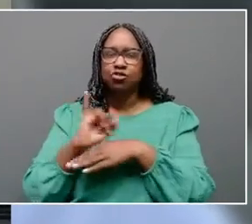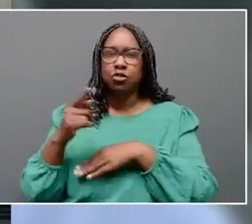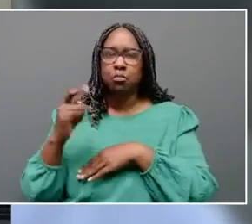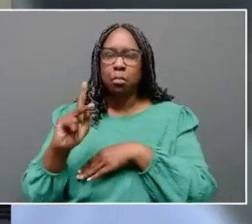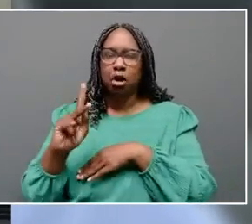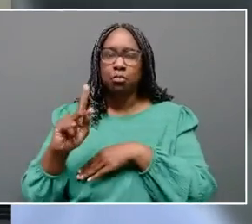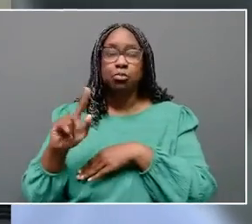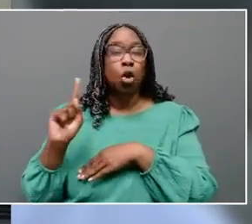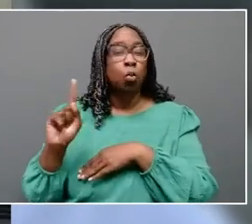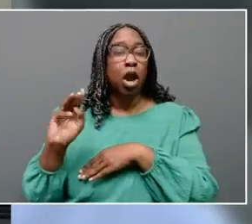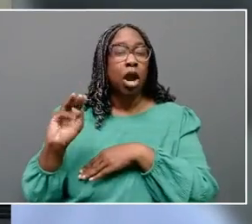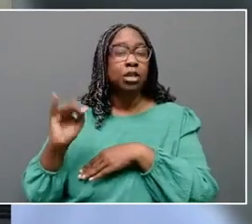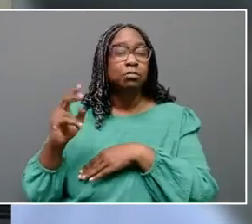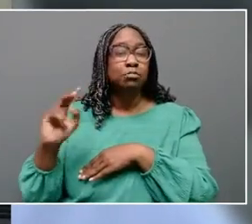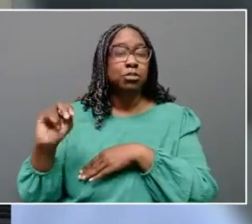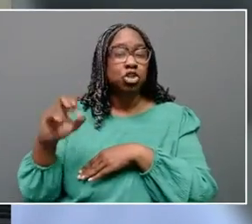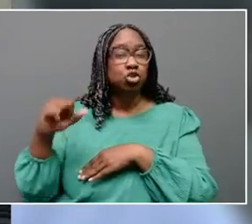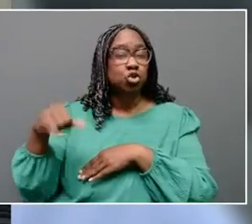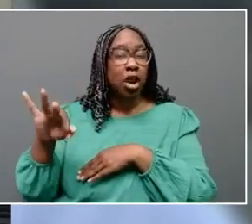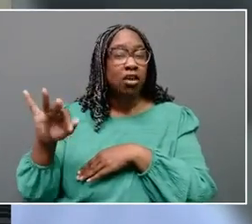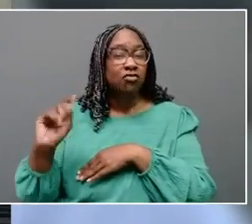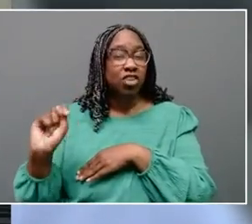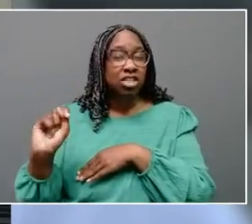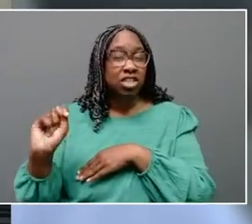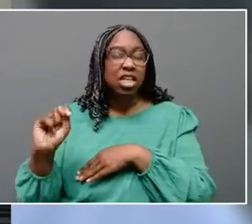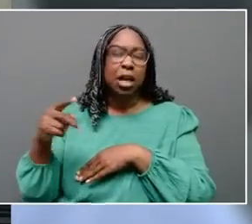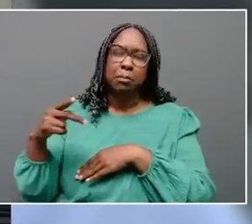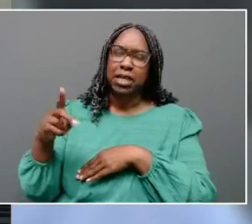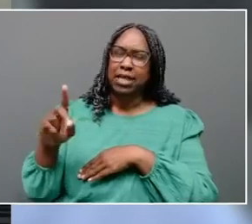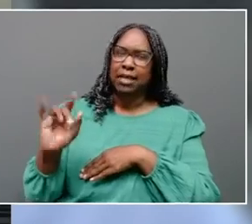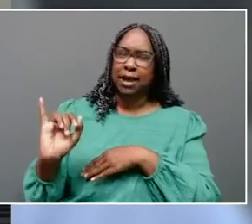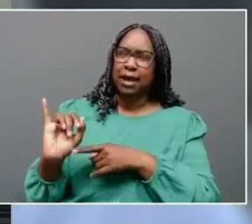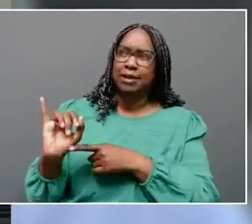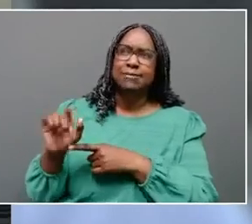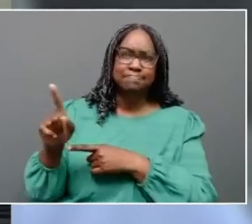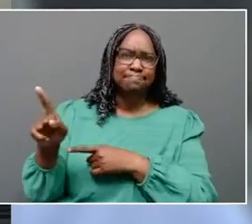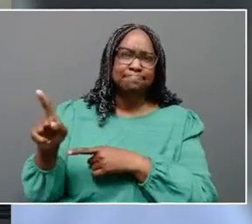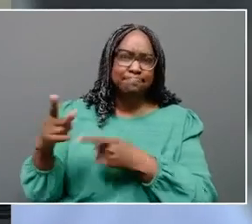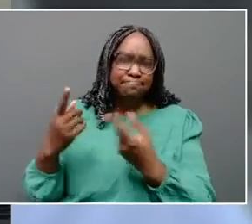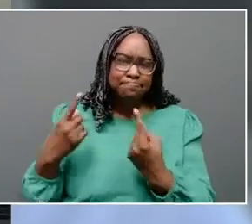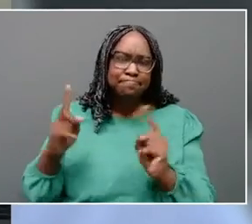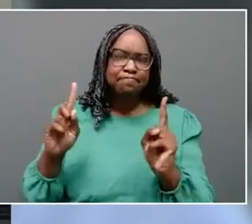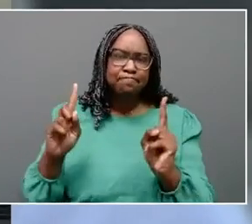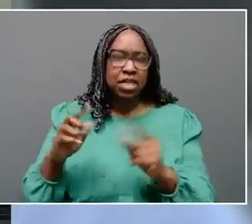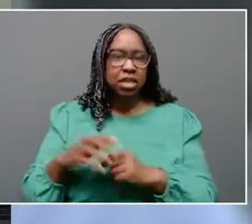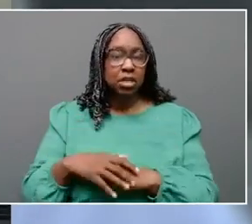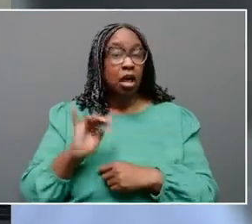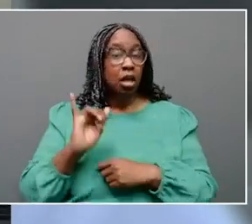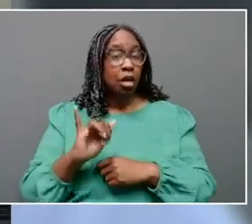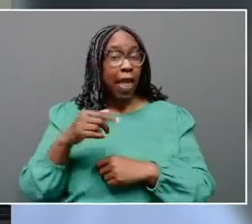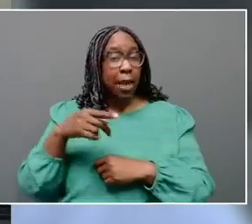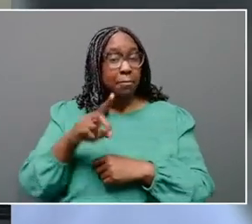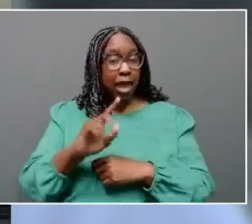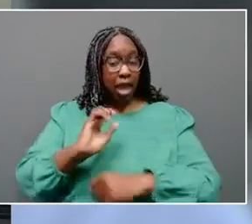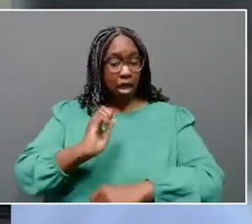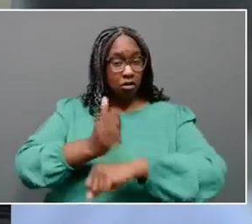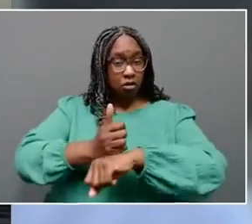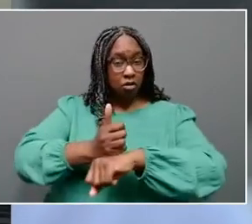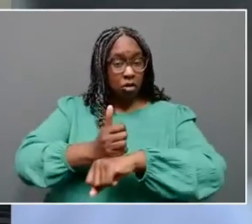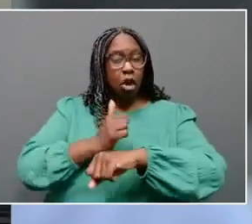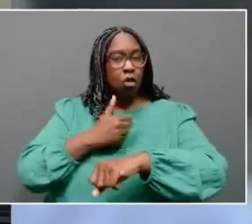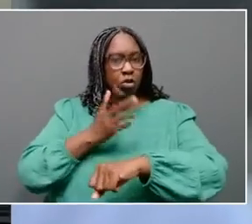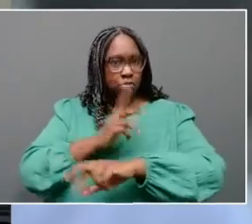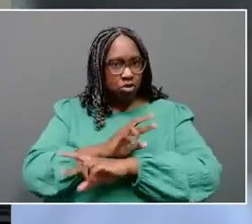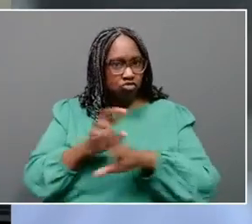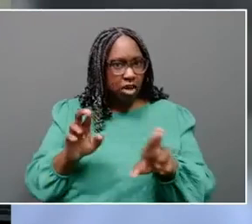that would not have been possible without PDI. And we believe that that pad will put us in primary position to handle the next economic